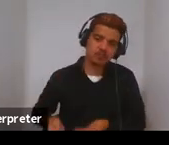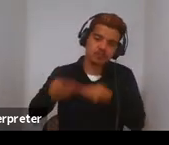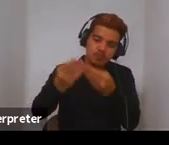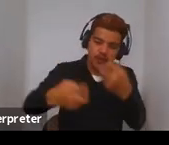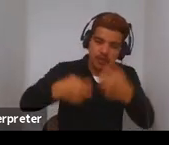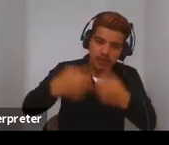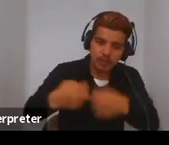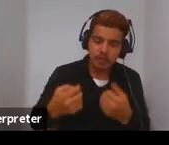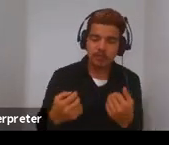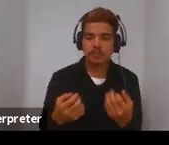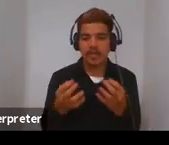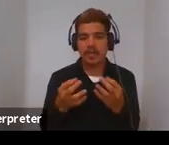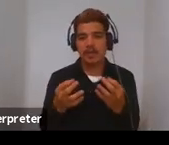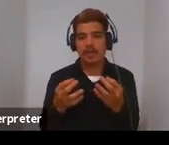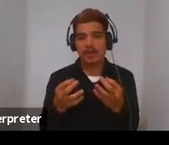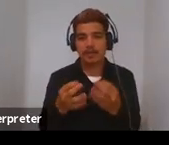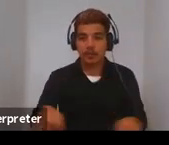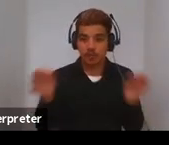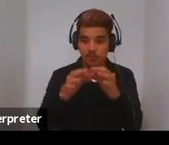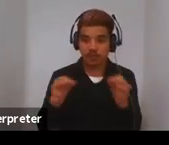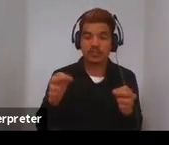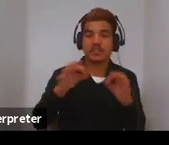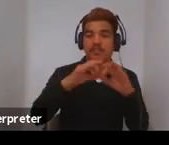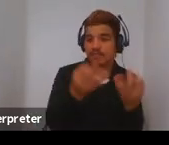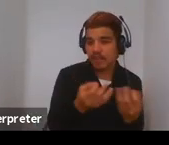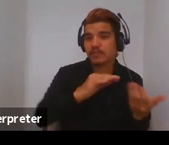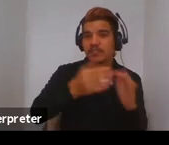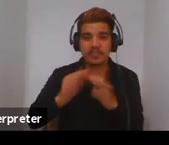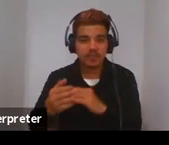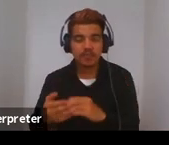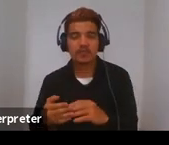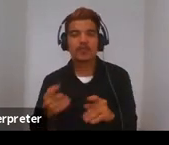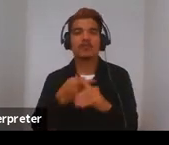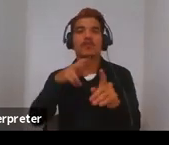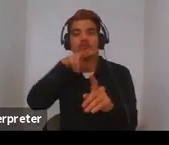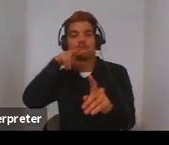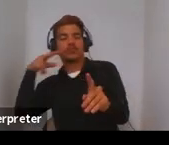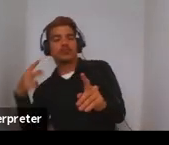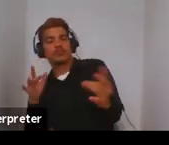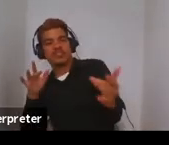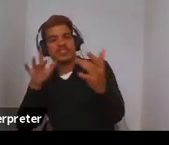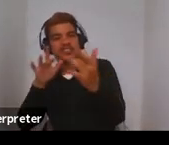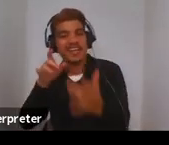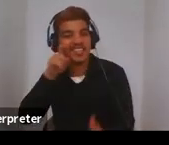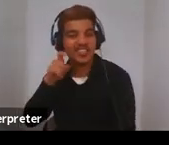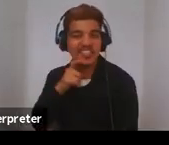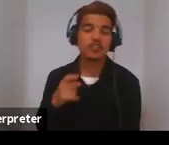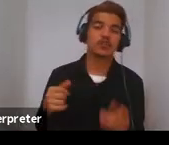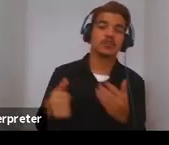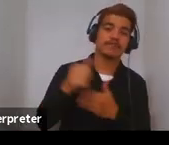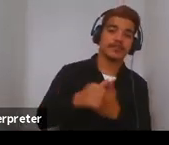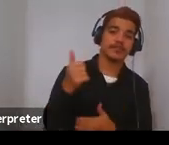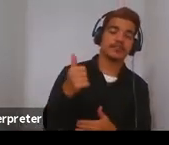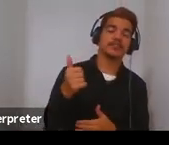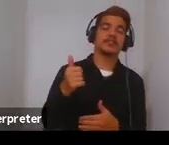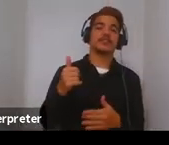to your family and community with you from a lens of a connection to sexual violence.